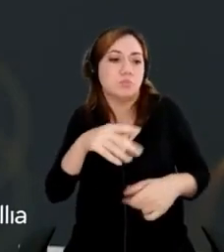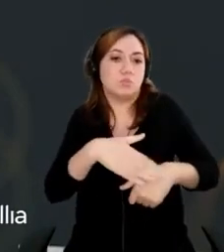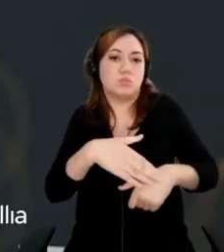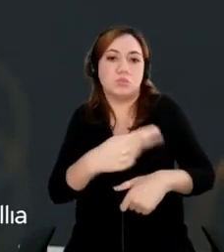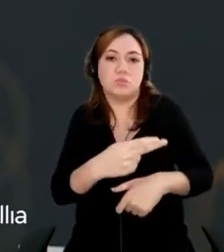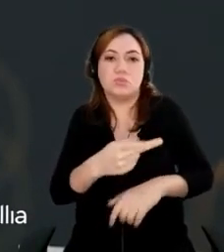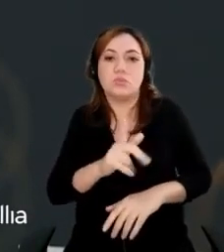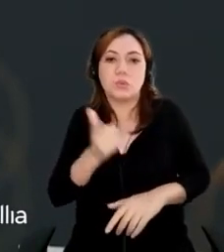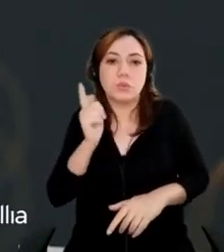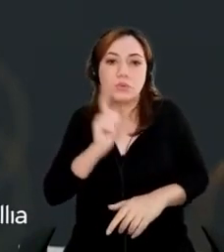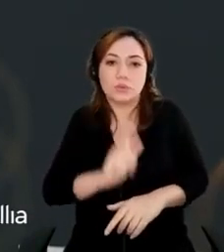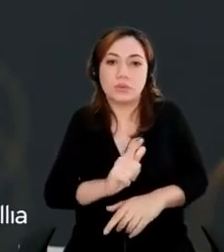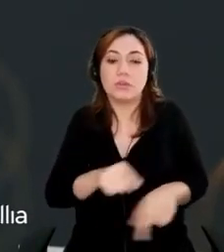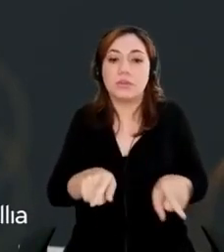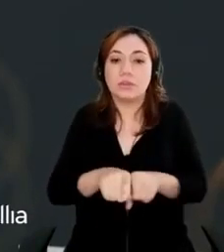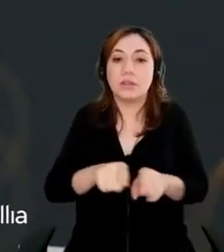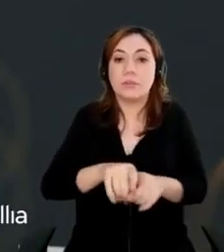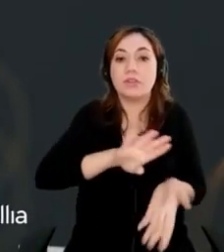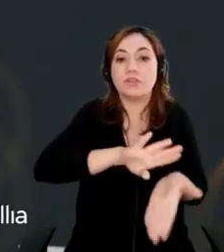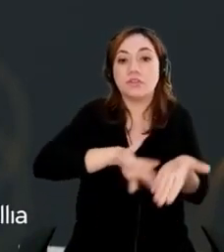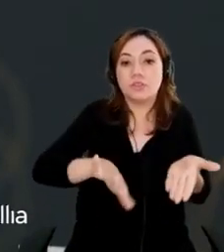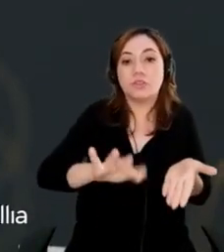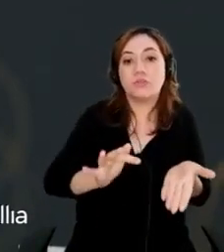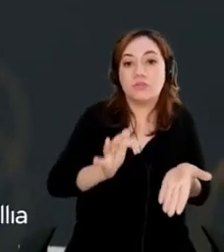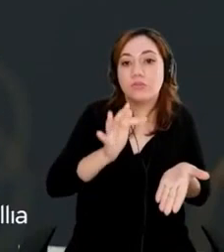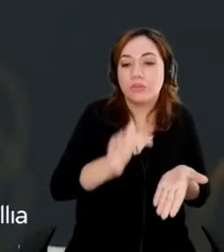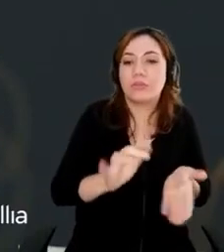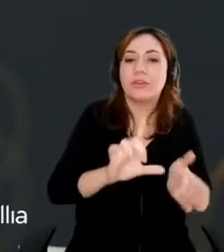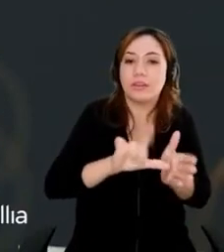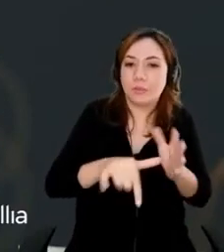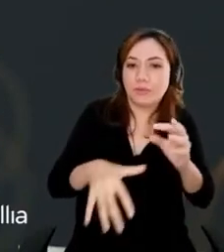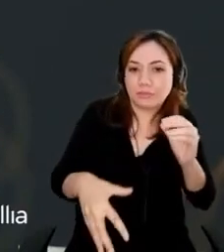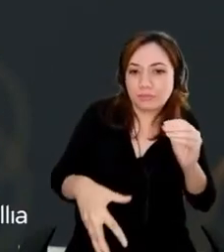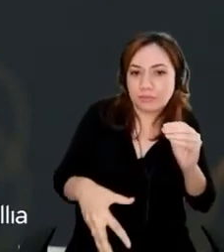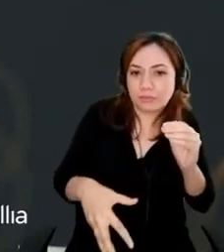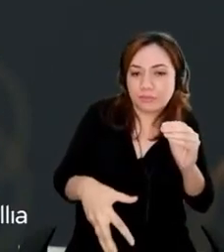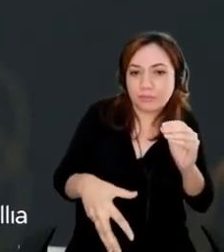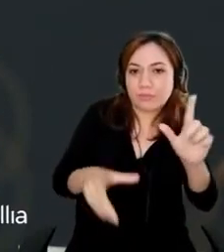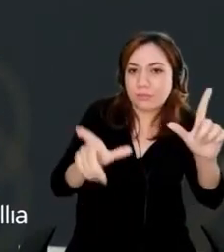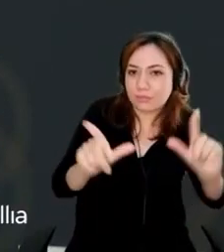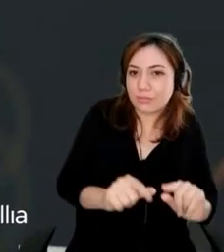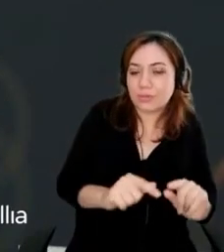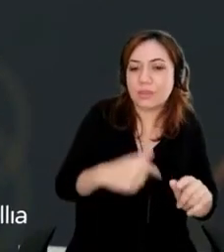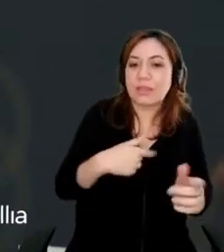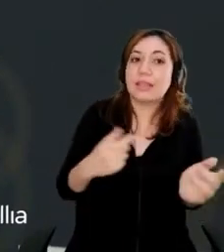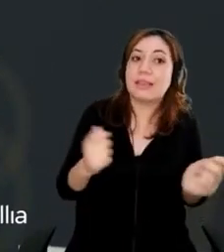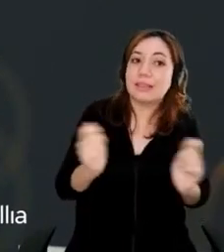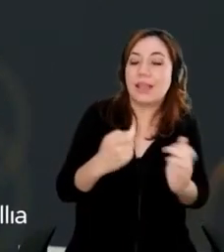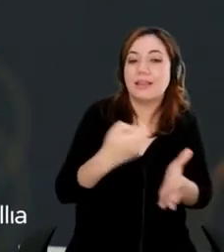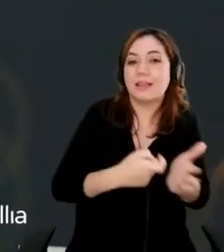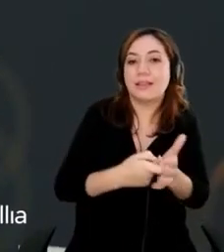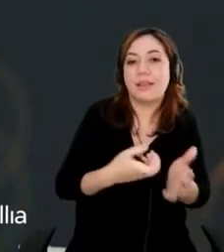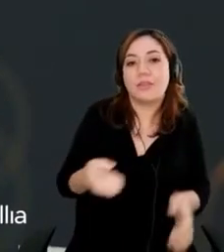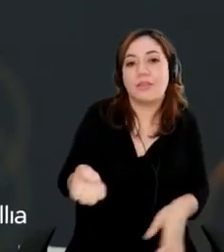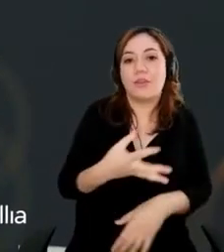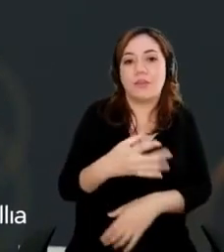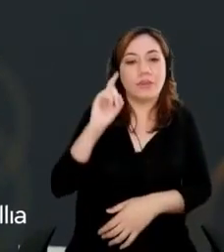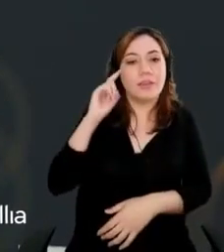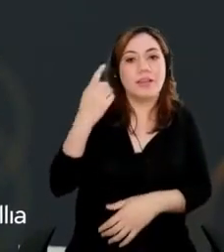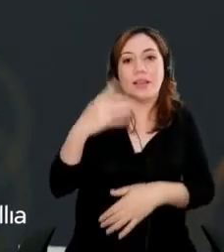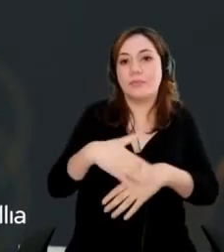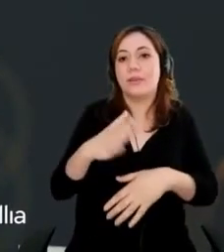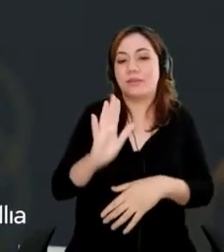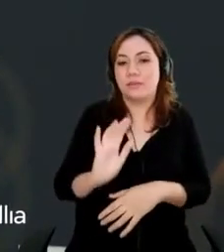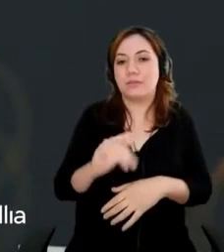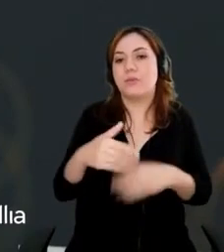upfront component or reduce it greatly so that you can try out a lot more ideas. So how does that change the way that